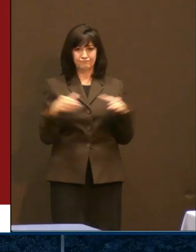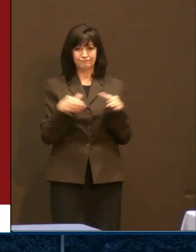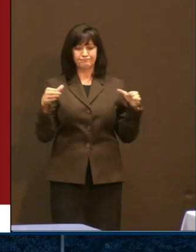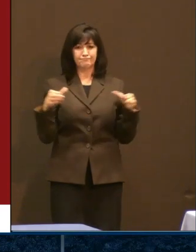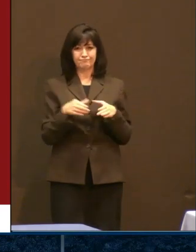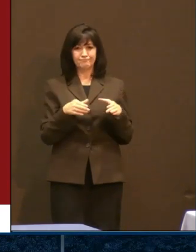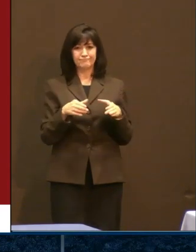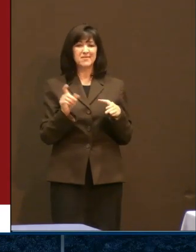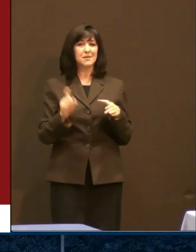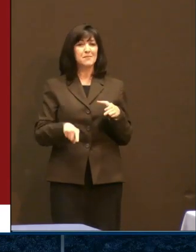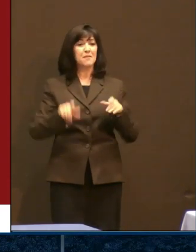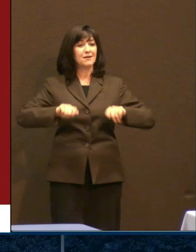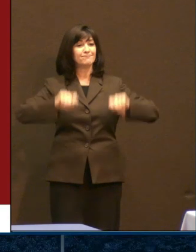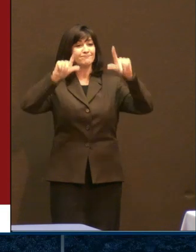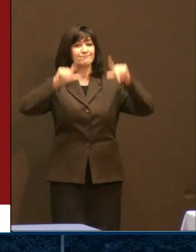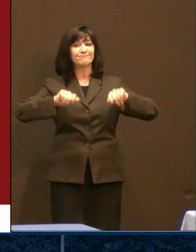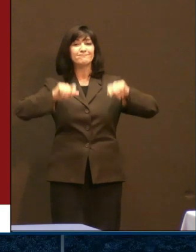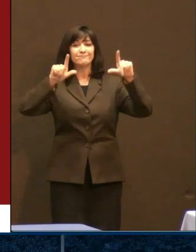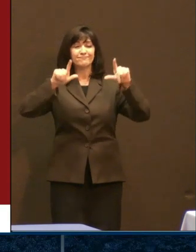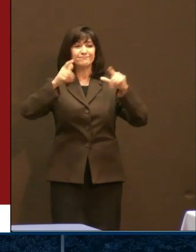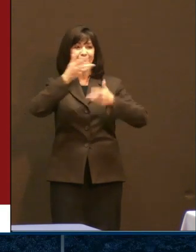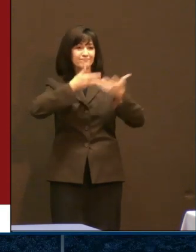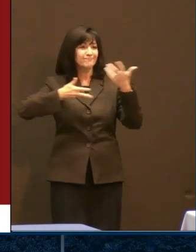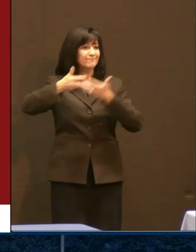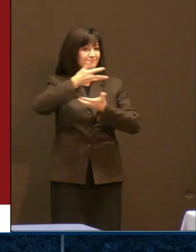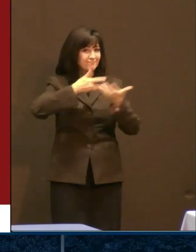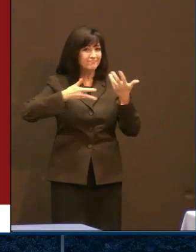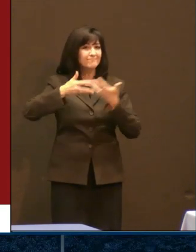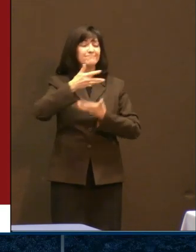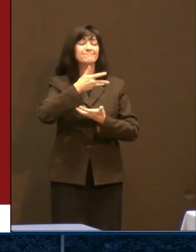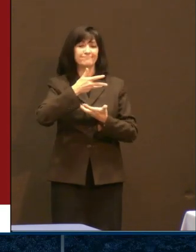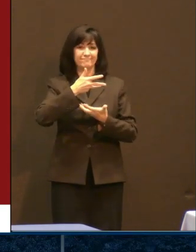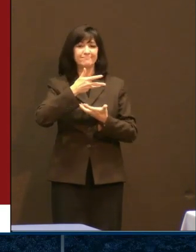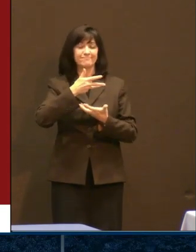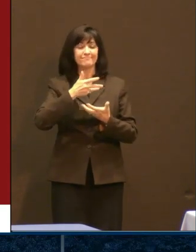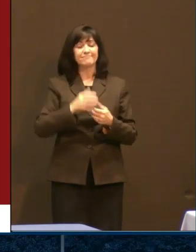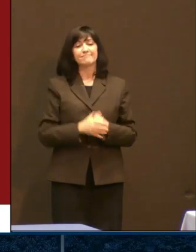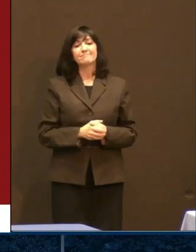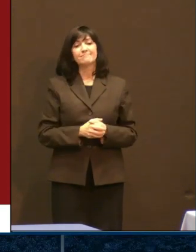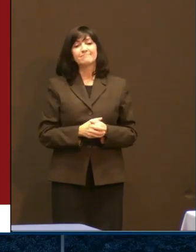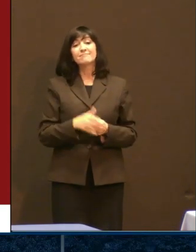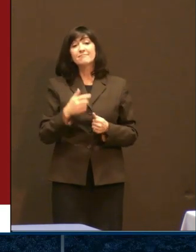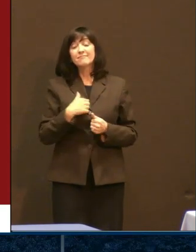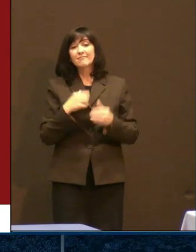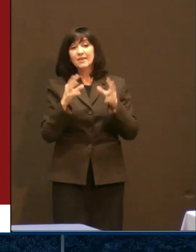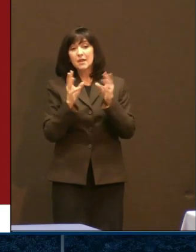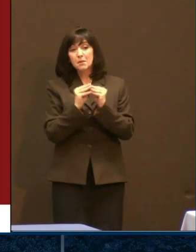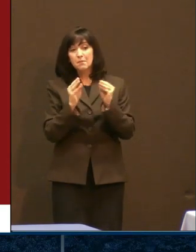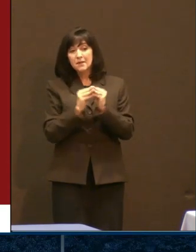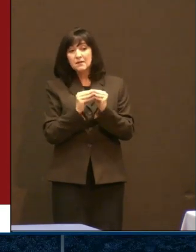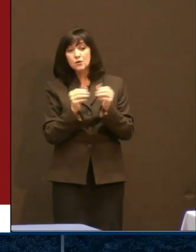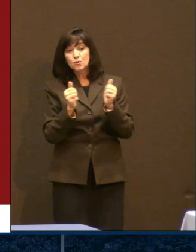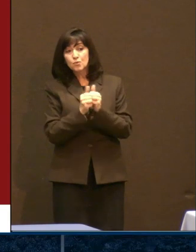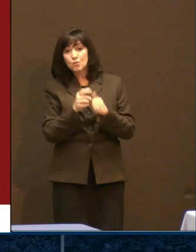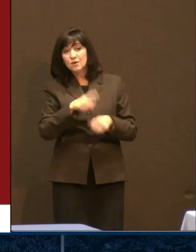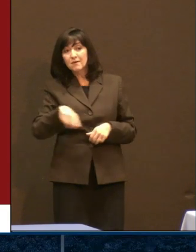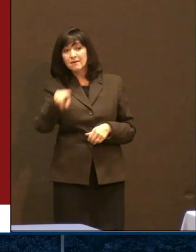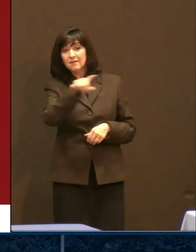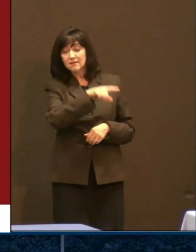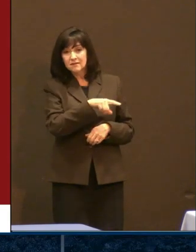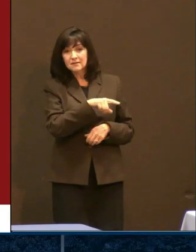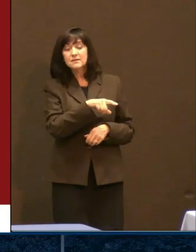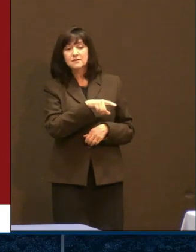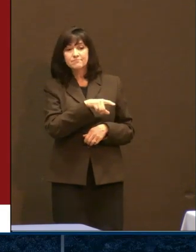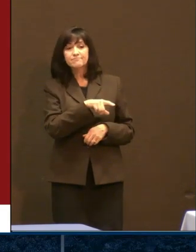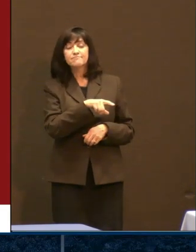County, I think Greater Newcastle, Greater Newark earlier this week, and I was able to listen in. I got a